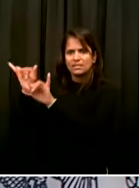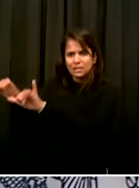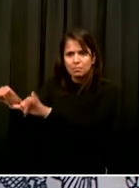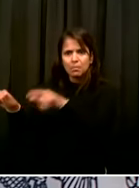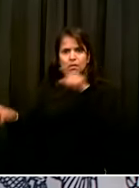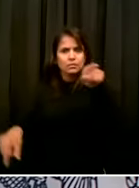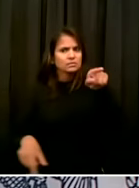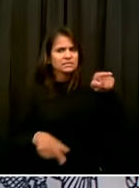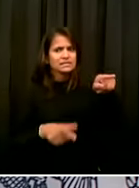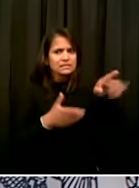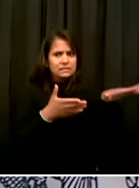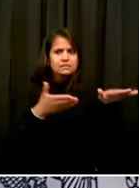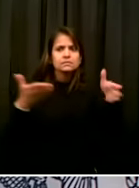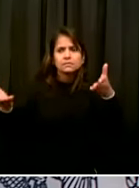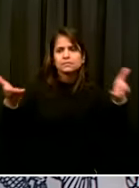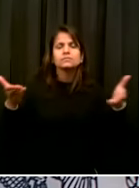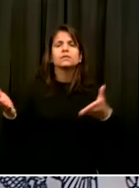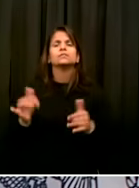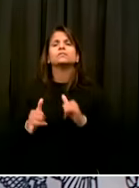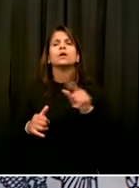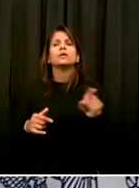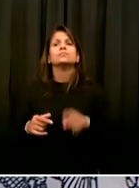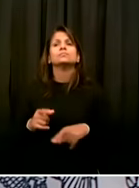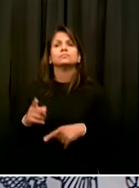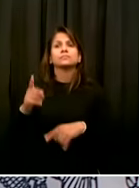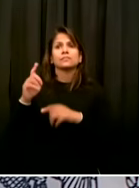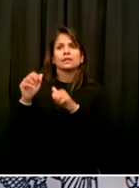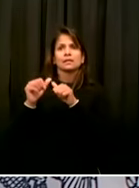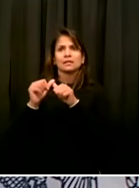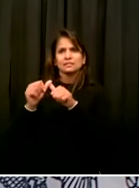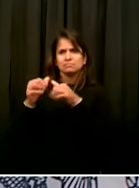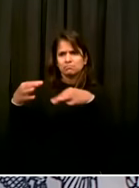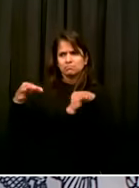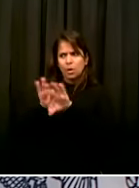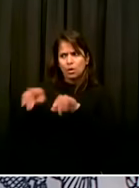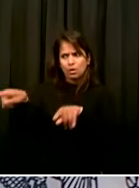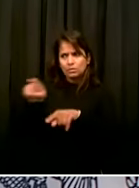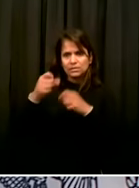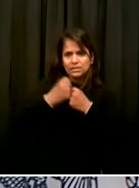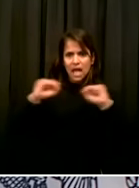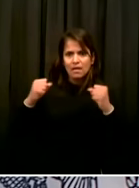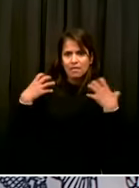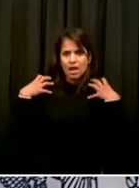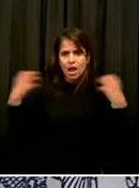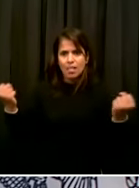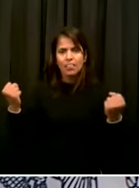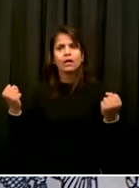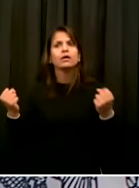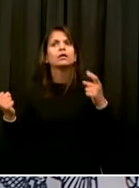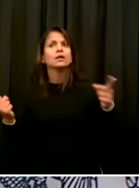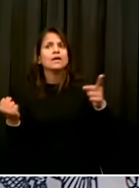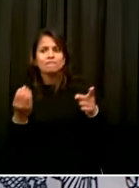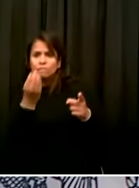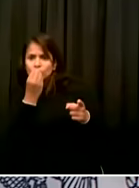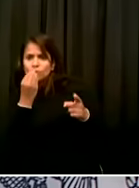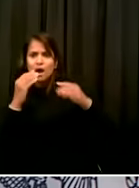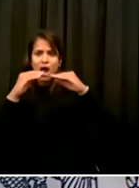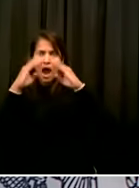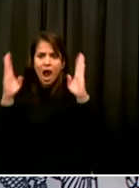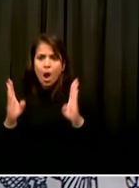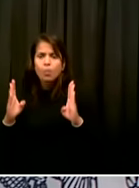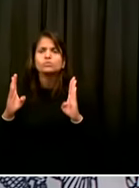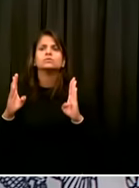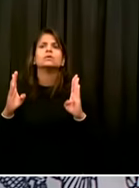about: health, safety, a roof over everyone's head, food on everyone's table. And that means if